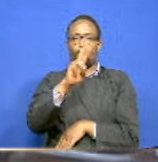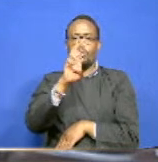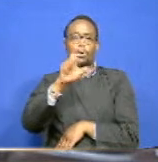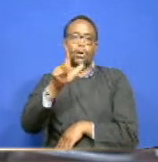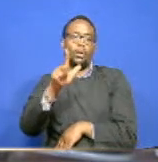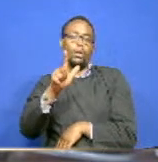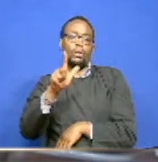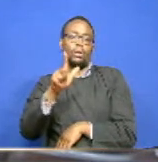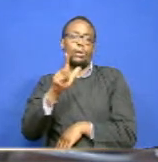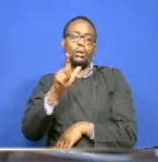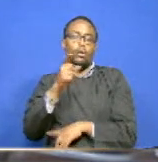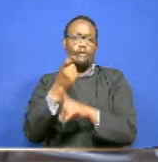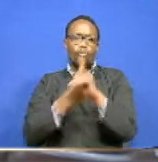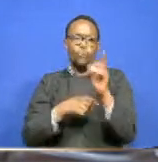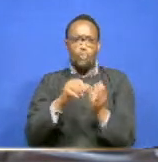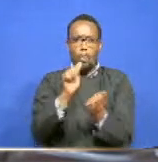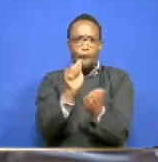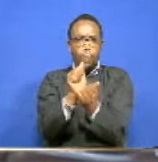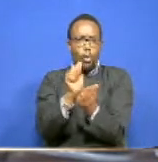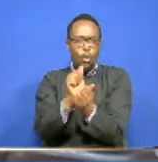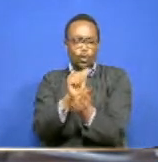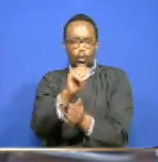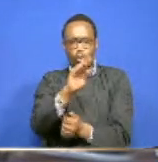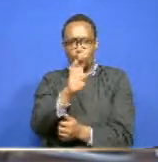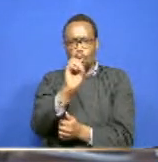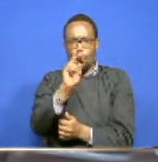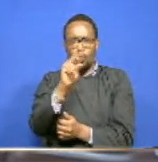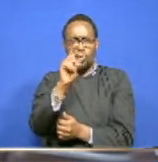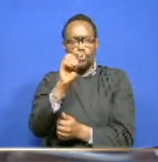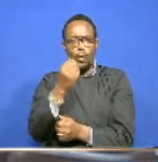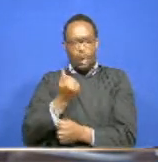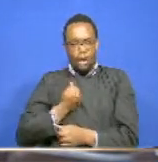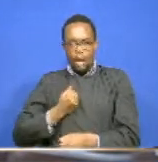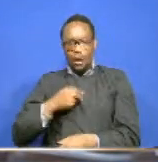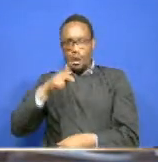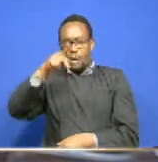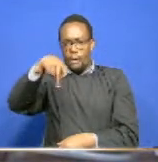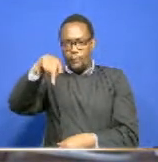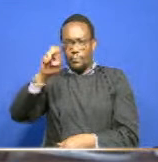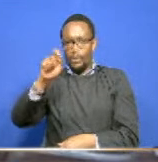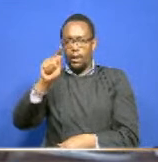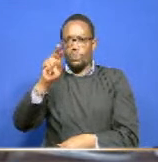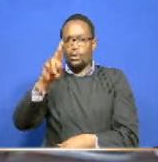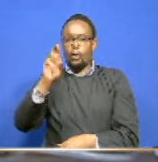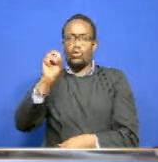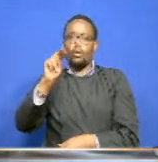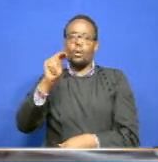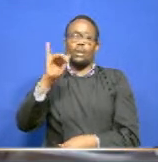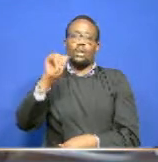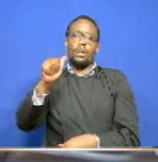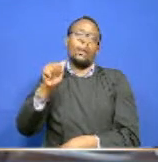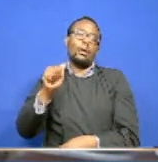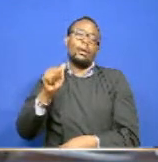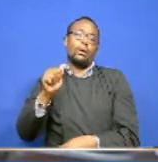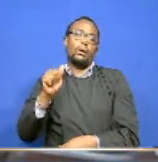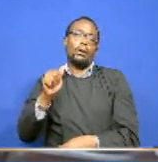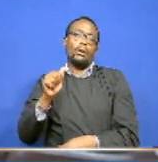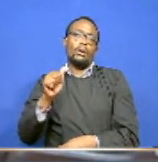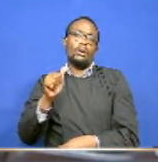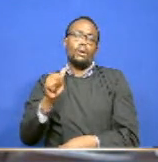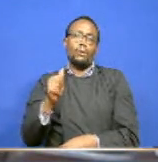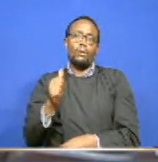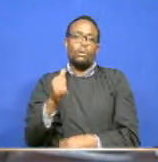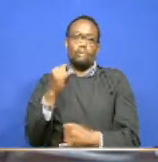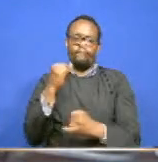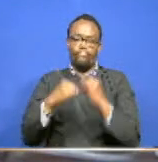Philip's Masita Bondo, and Gladys Petronila Akinyi by of St. Francis Karen.